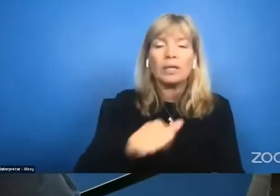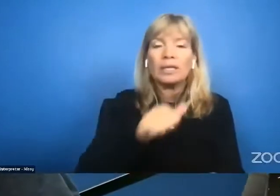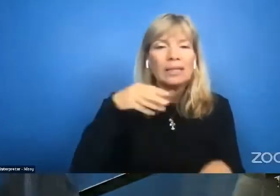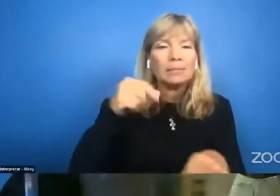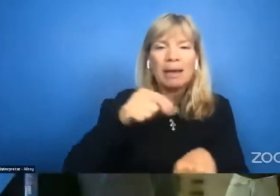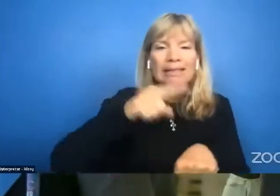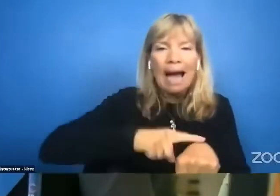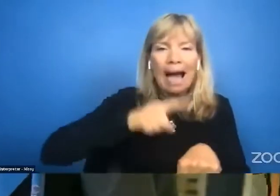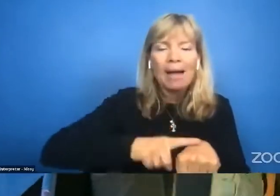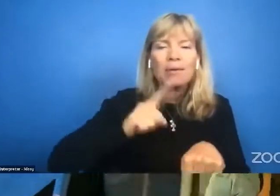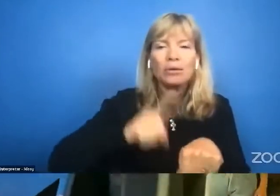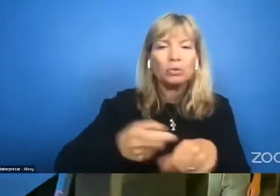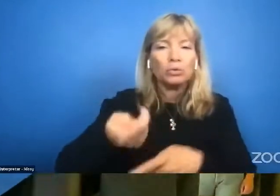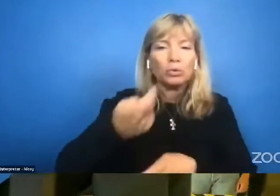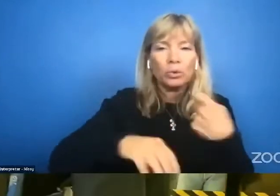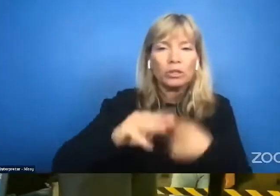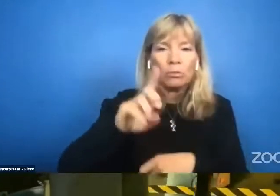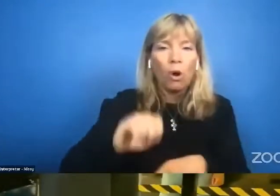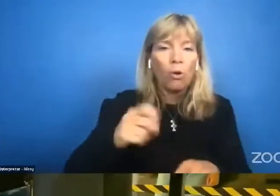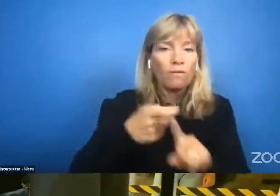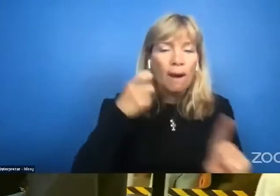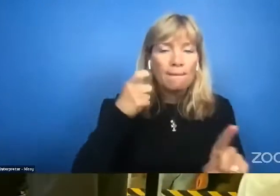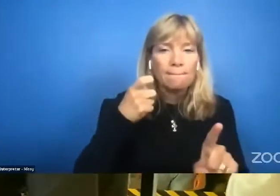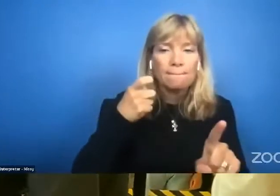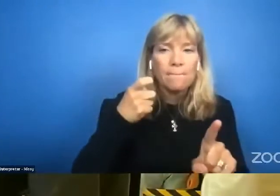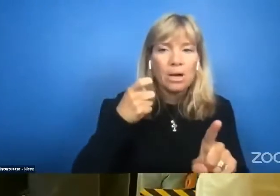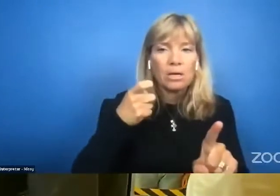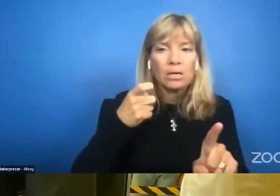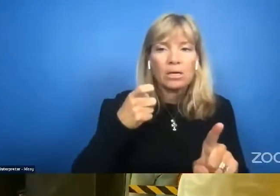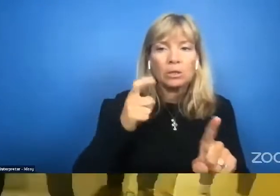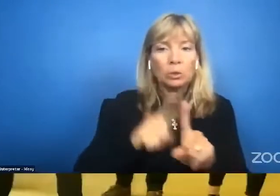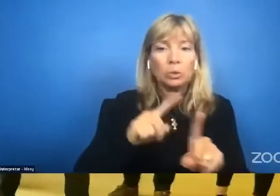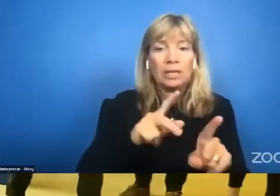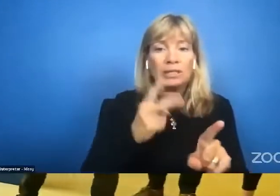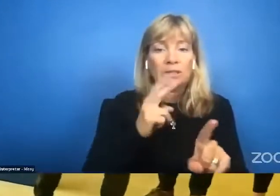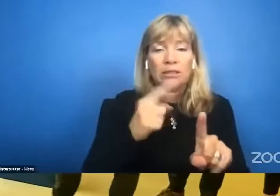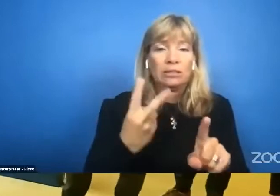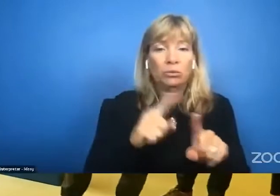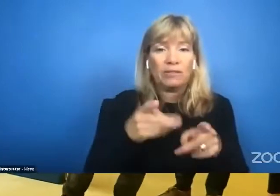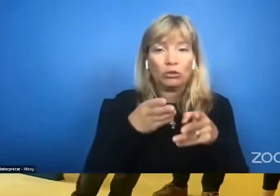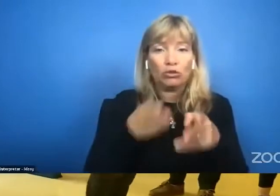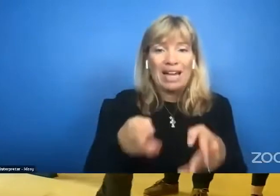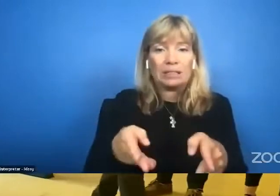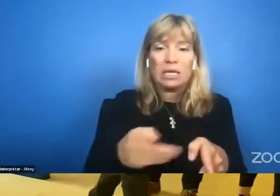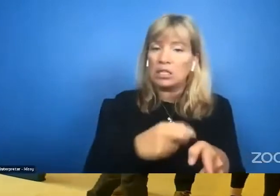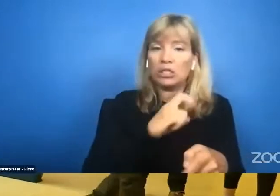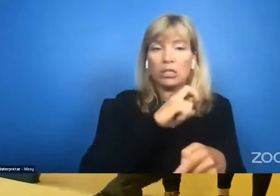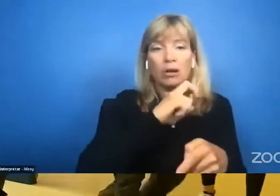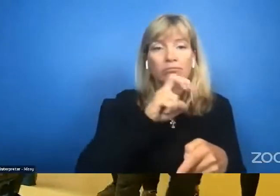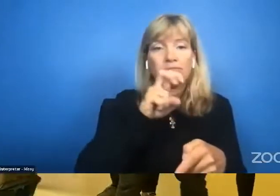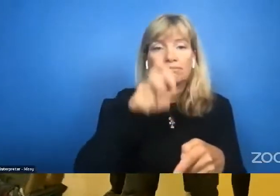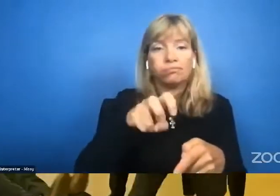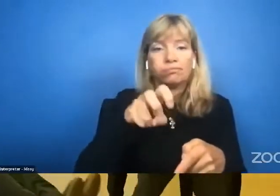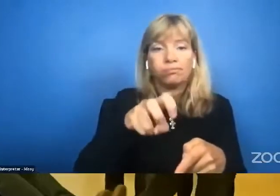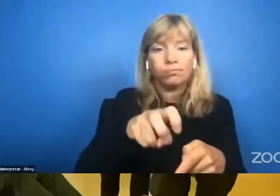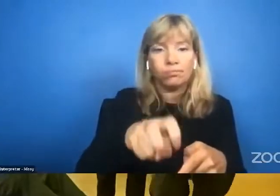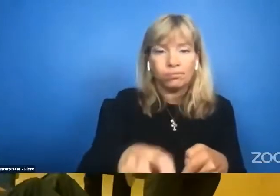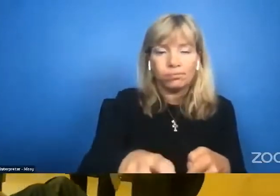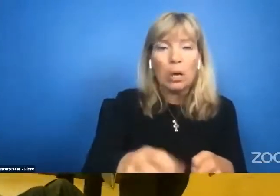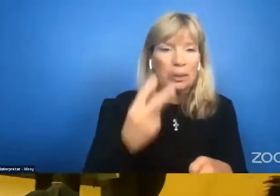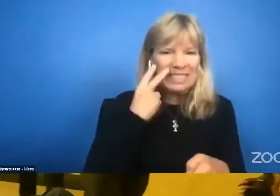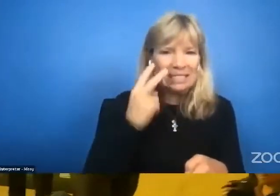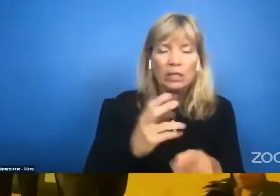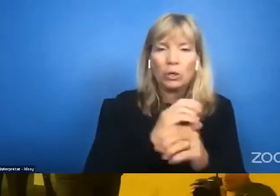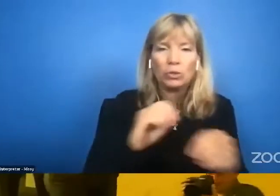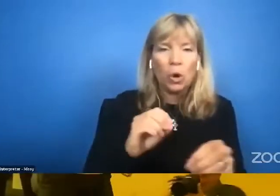mode to the tracks again. He just drove over the finish line. We see it here, so no tracks. So